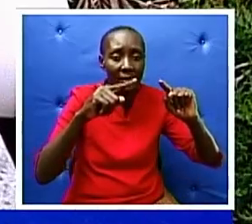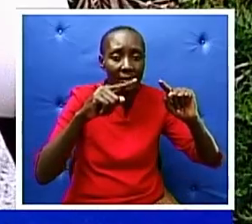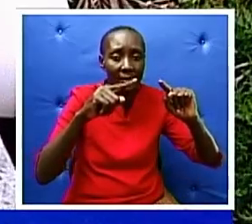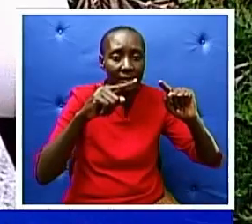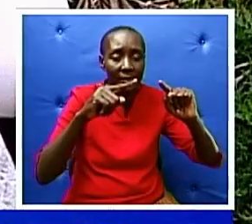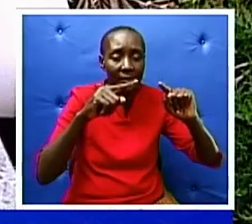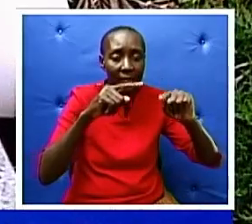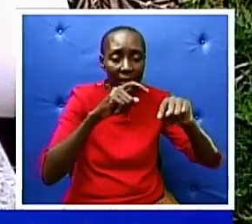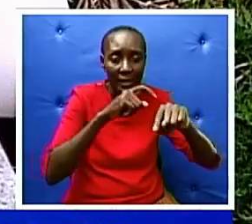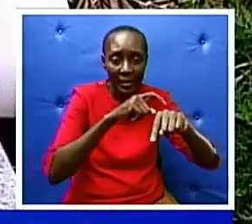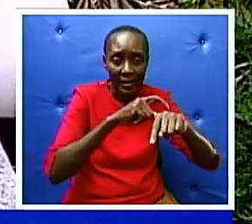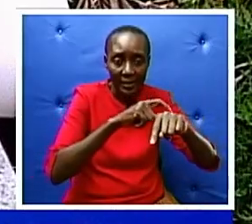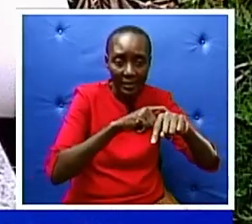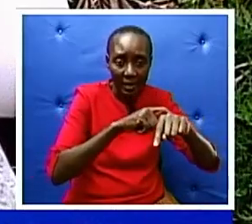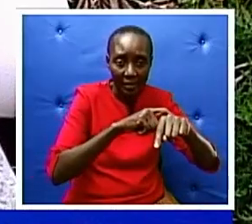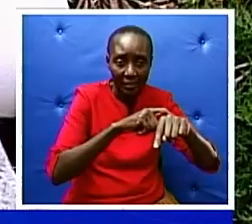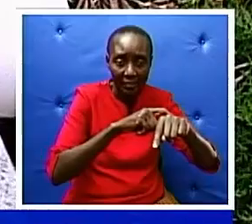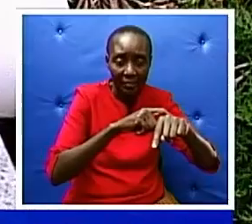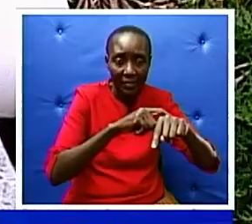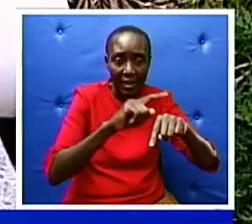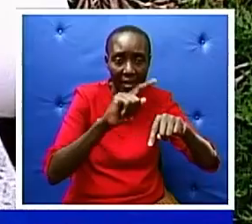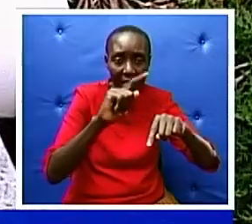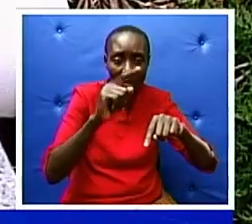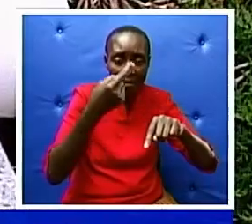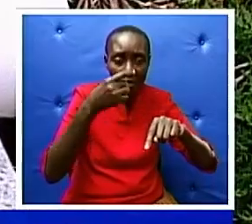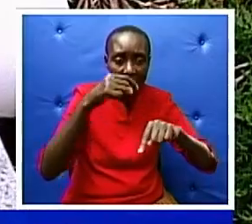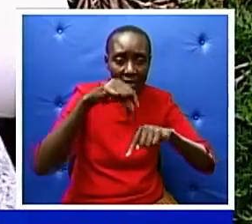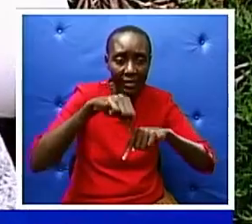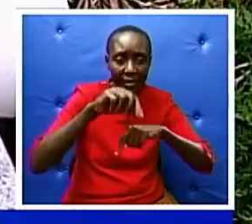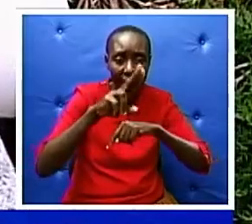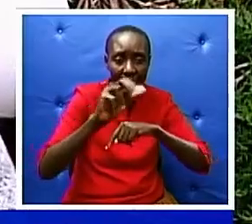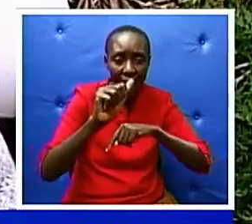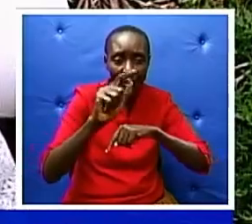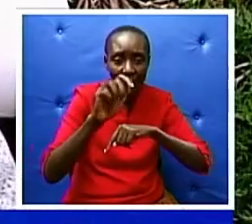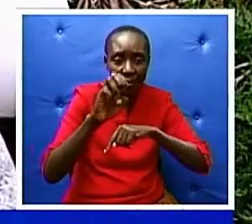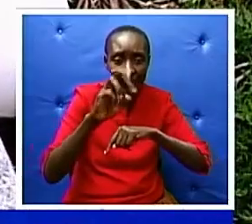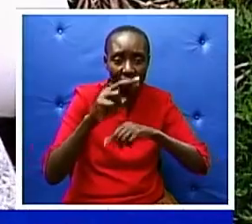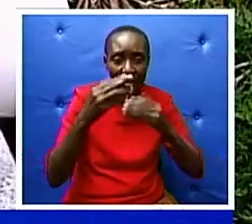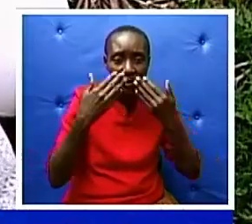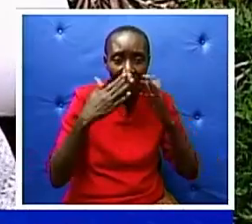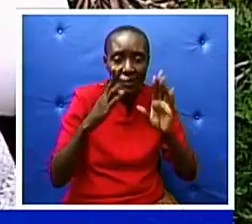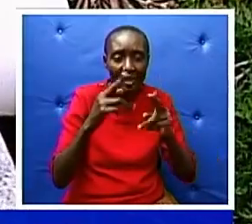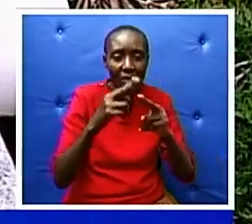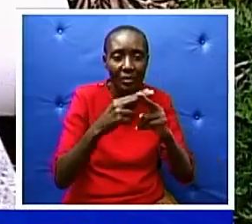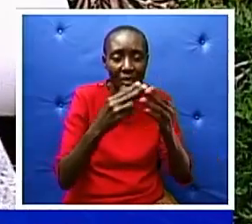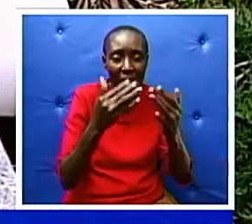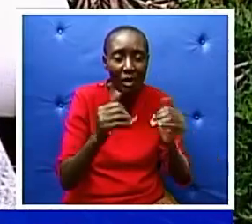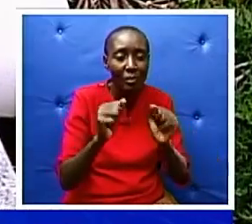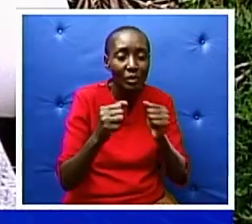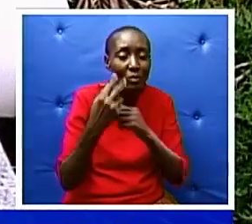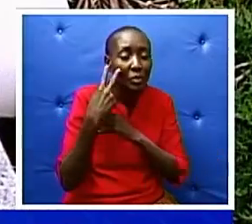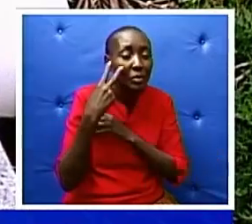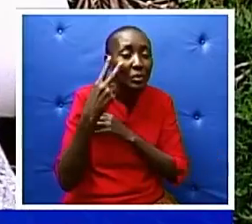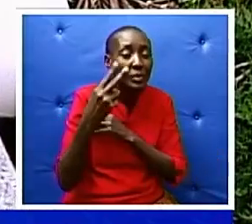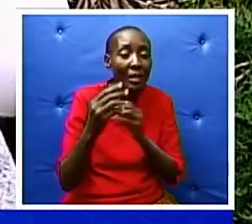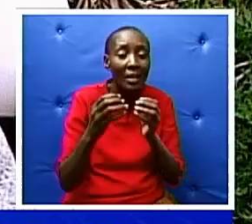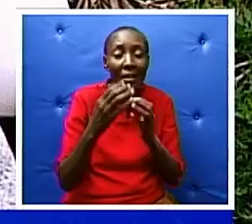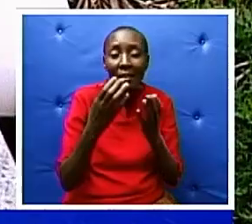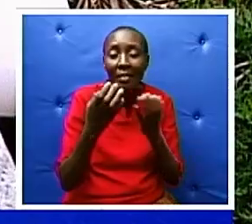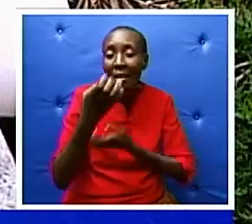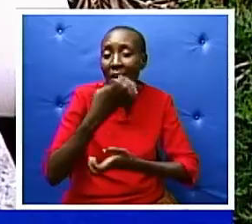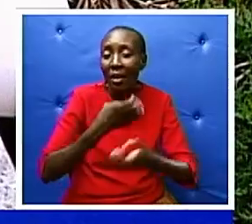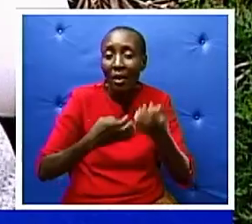when we're about to finish the first quarters. And from the first quarter, we can already see projections of where the economy is supposed to go.